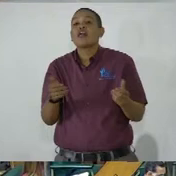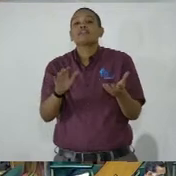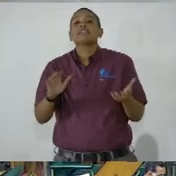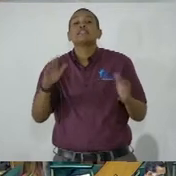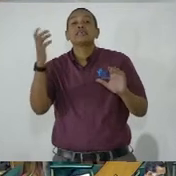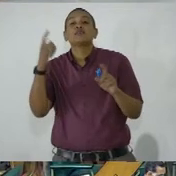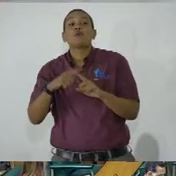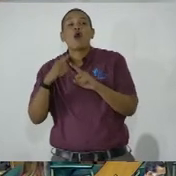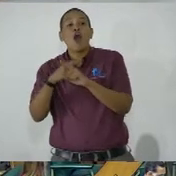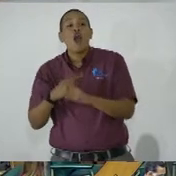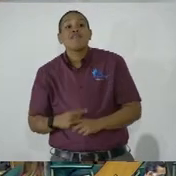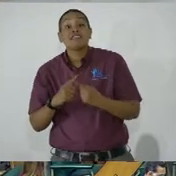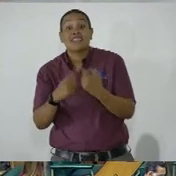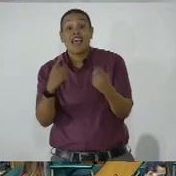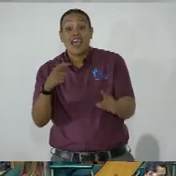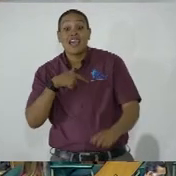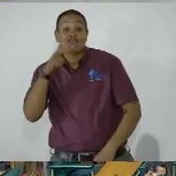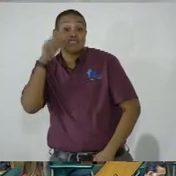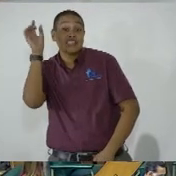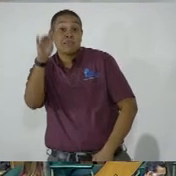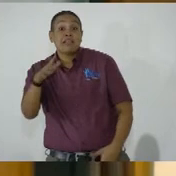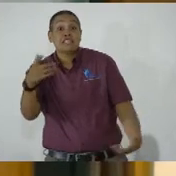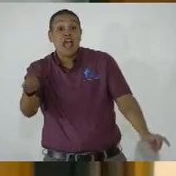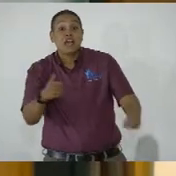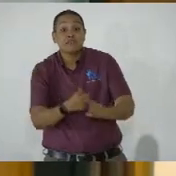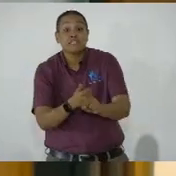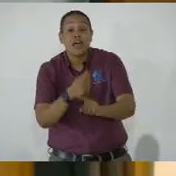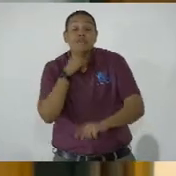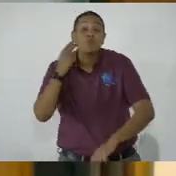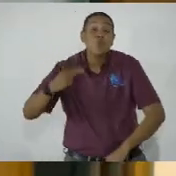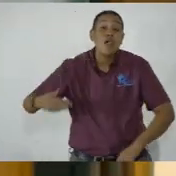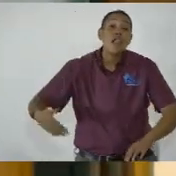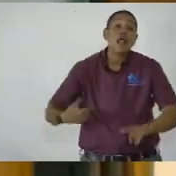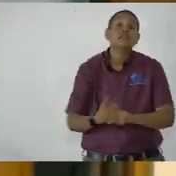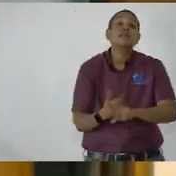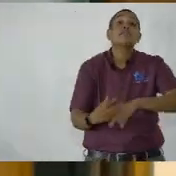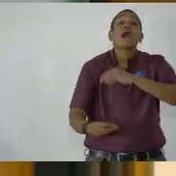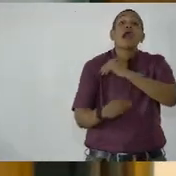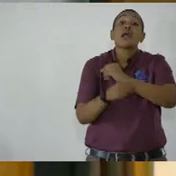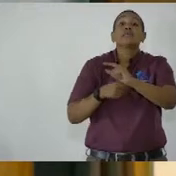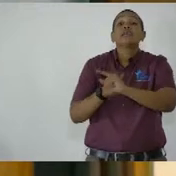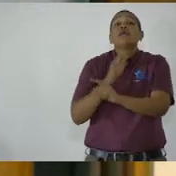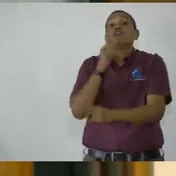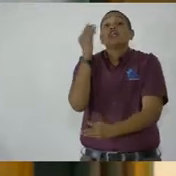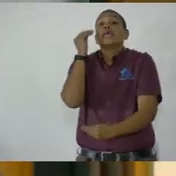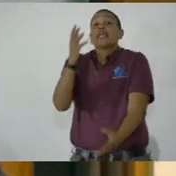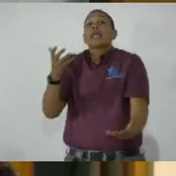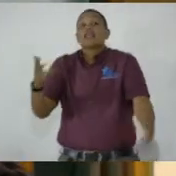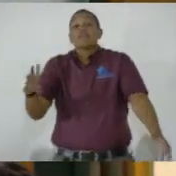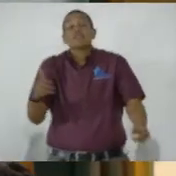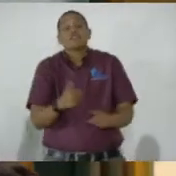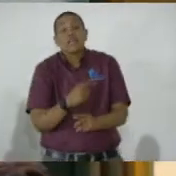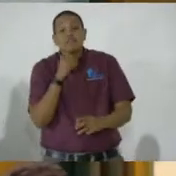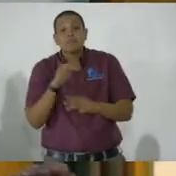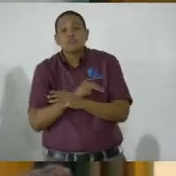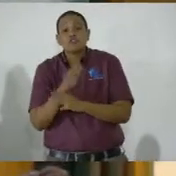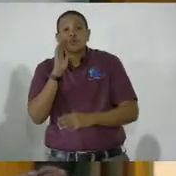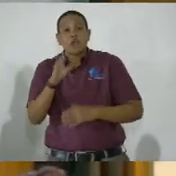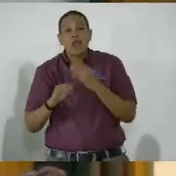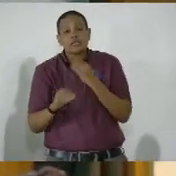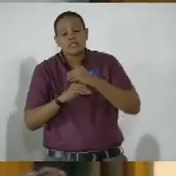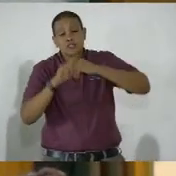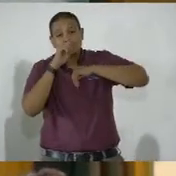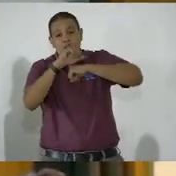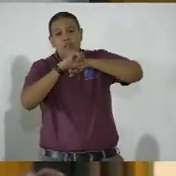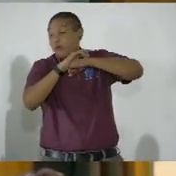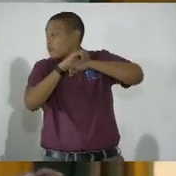conflicts, but as I mentioned, underutilized, and therefore, as indicated earlier, the Minister will also be promoting